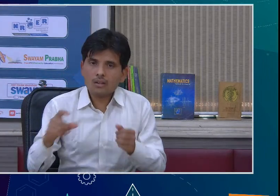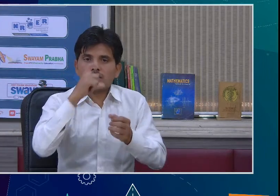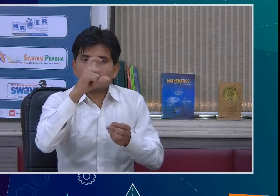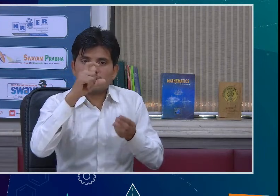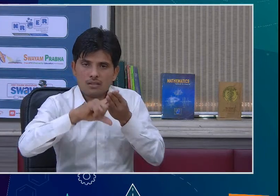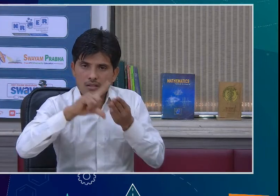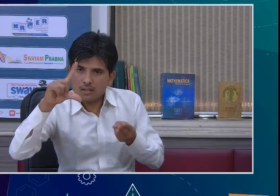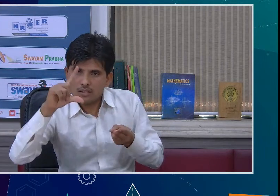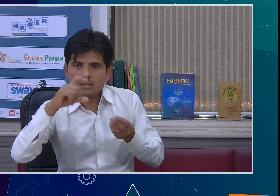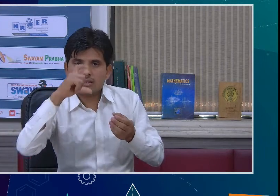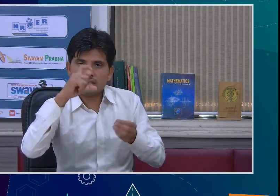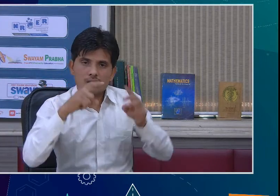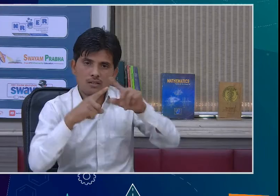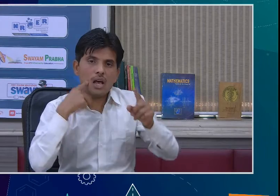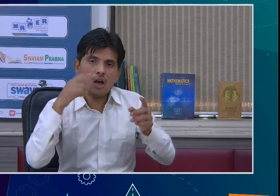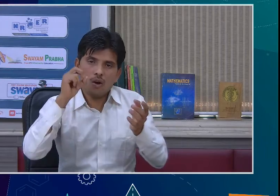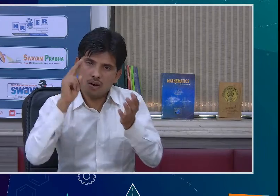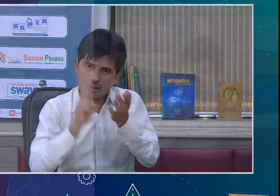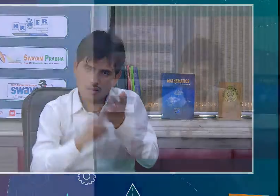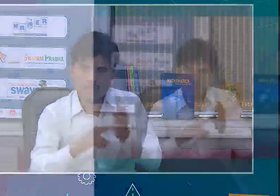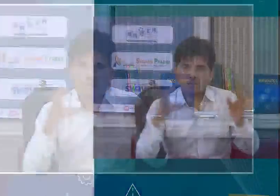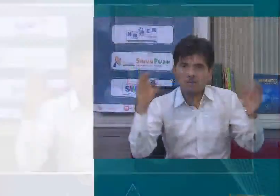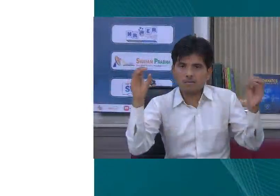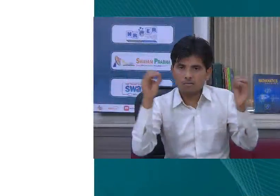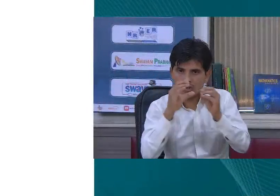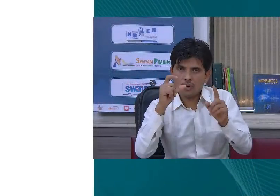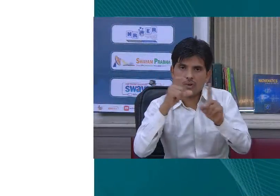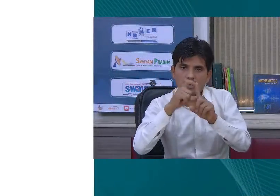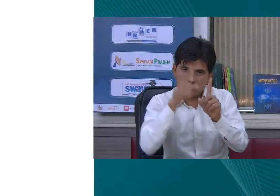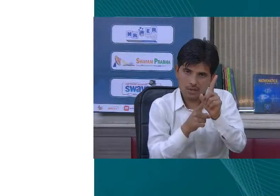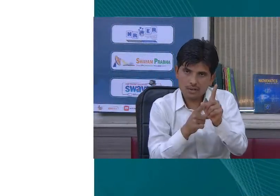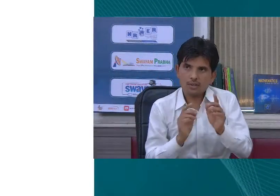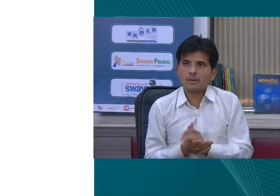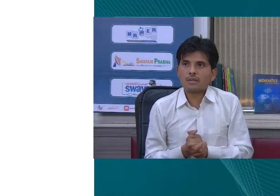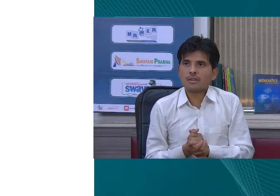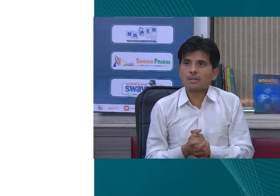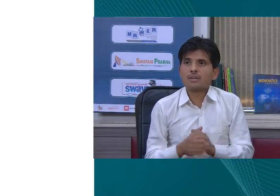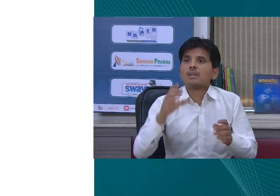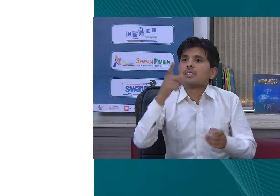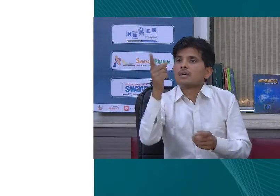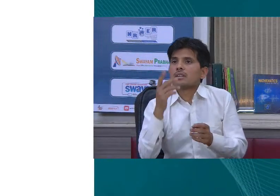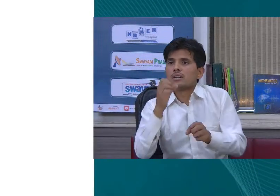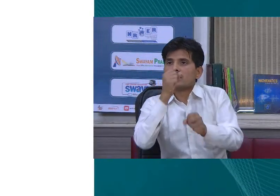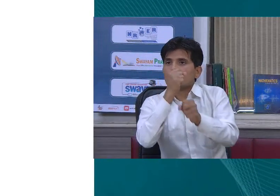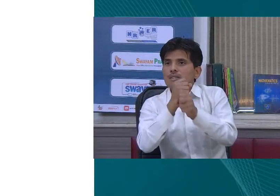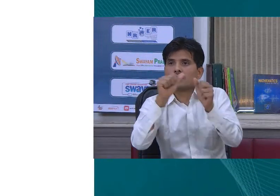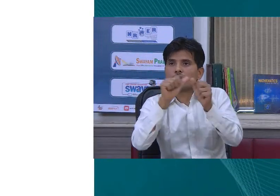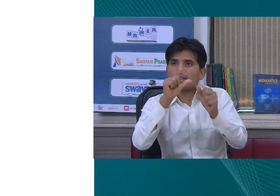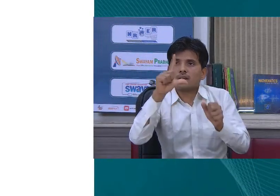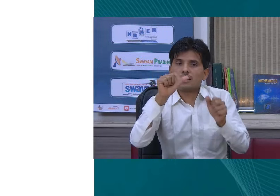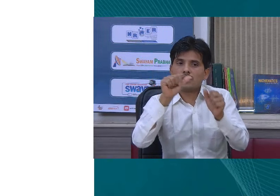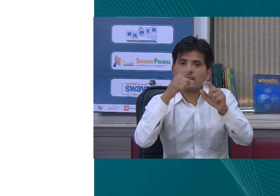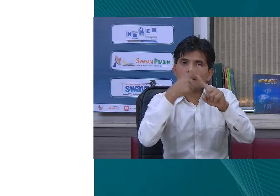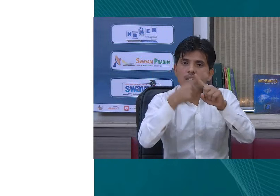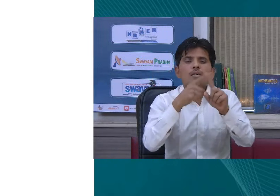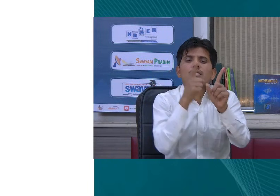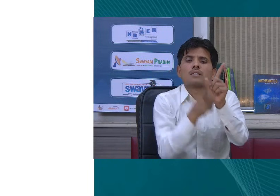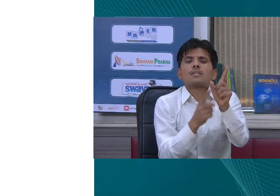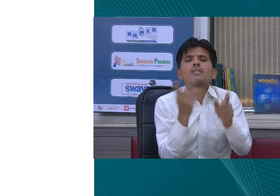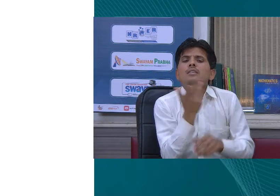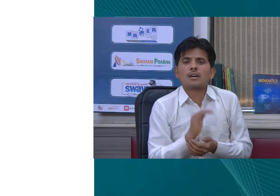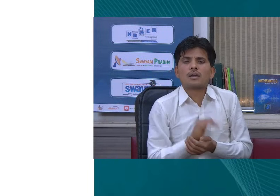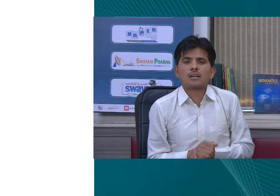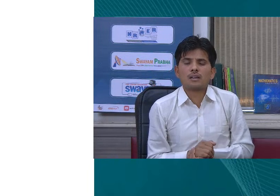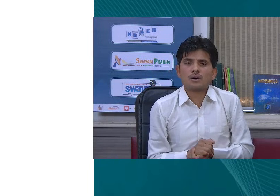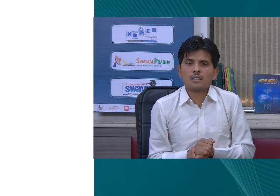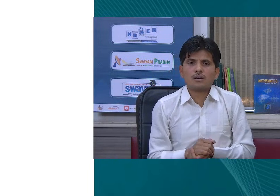we miss out on the galaxies? Now, a galaxy is actually a huge system of